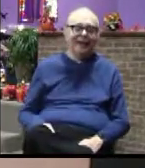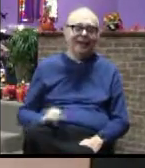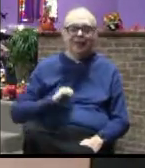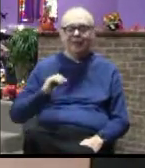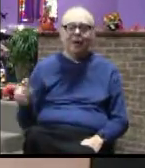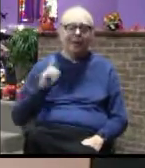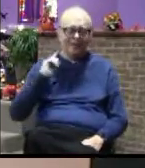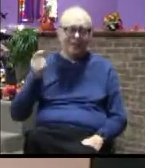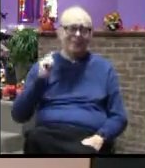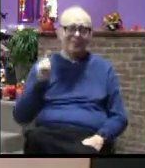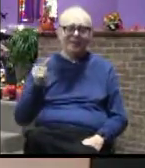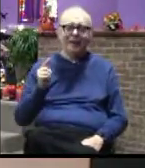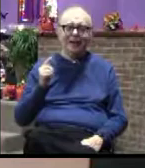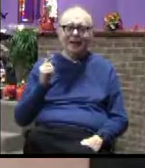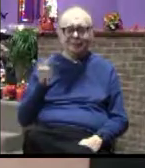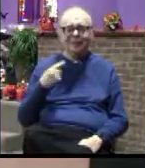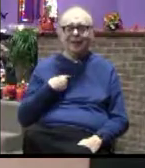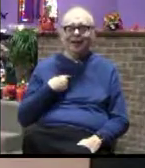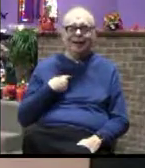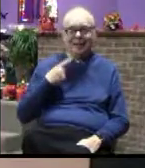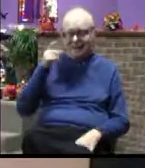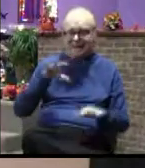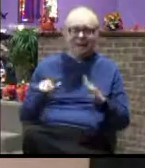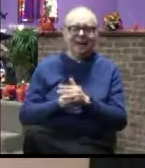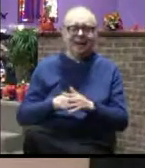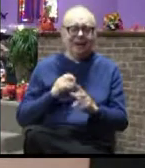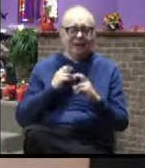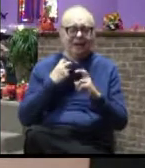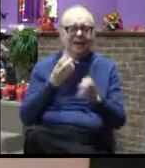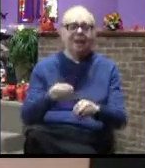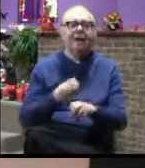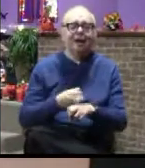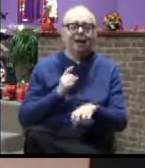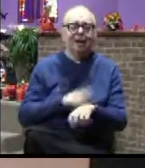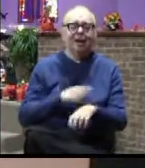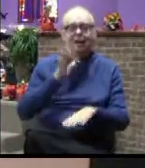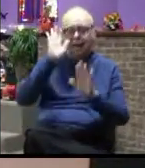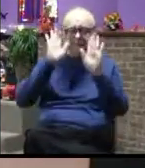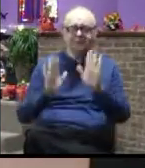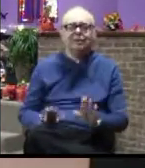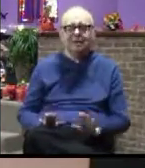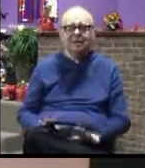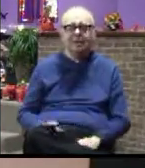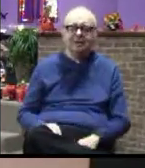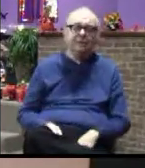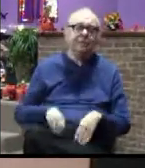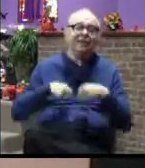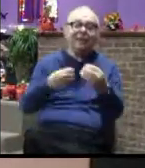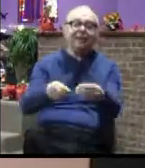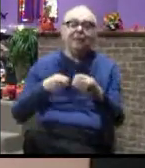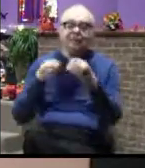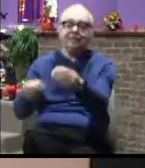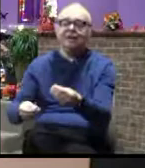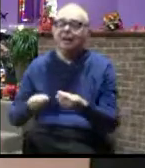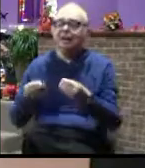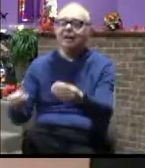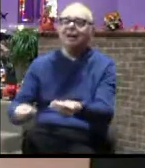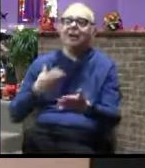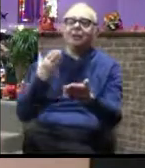Will y'all testify? Yes. He did. He gave us a hard time every Sunday, man. Just poured it on.